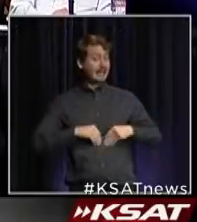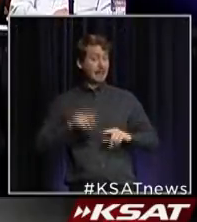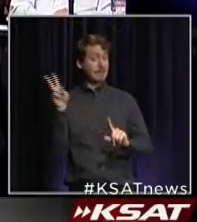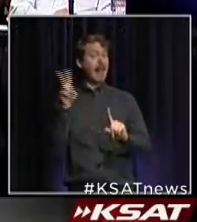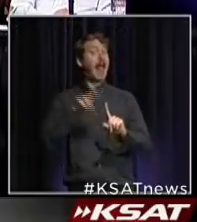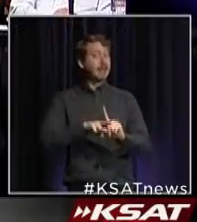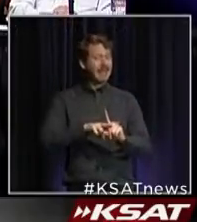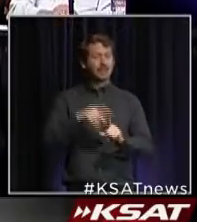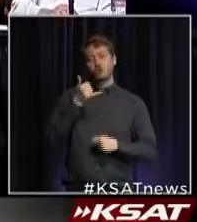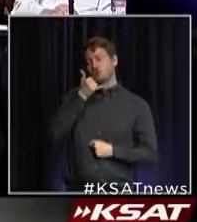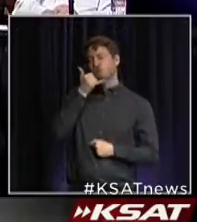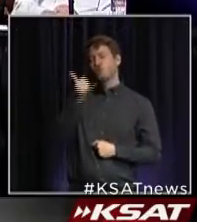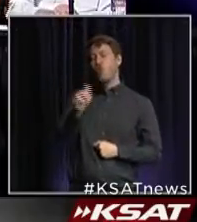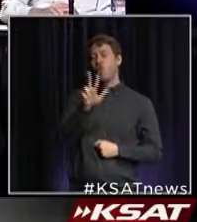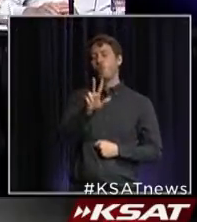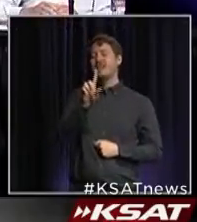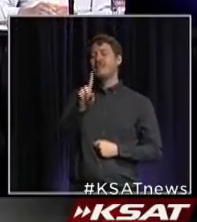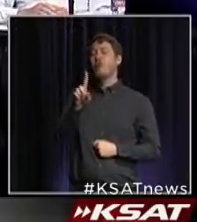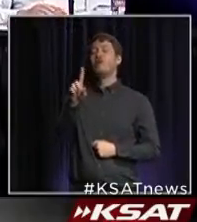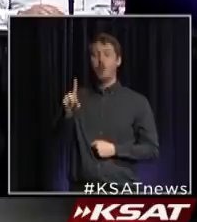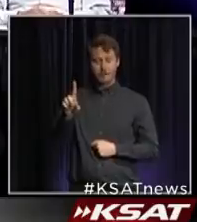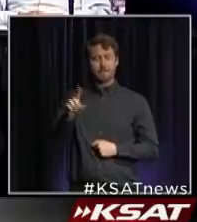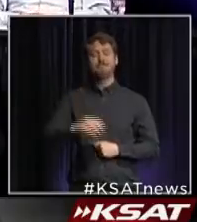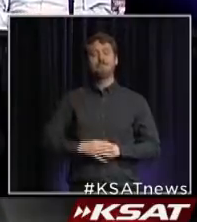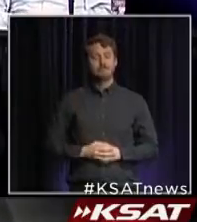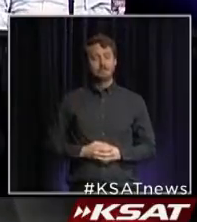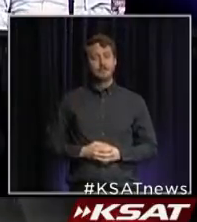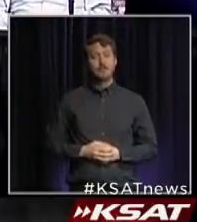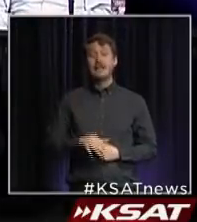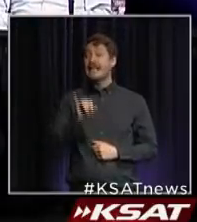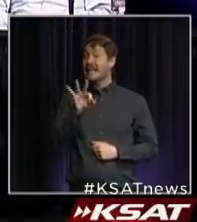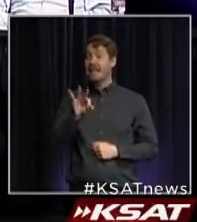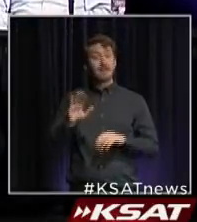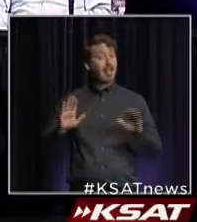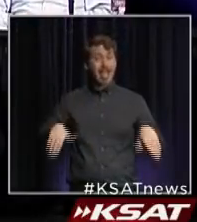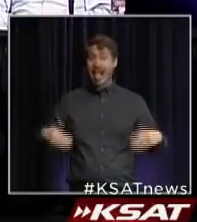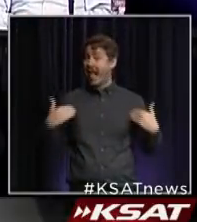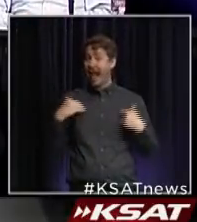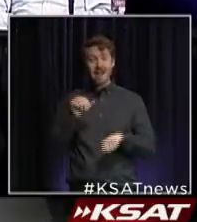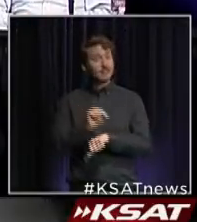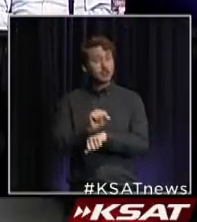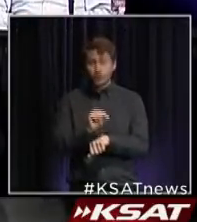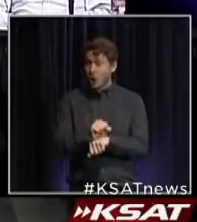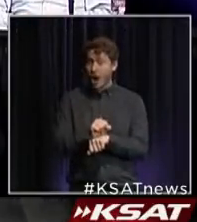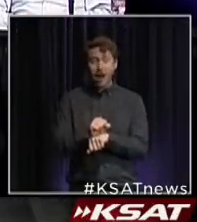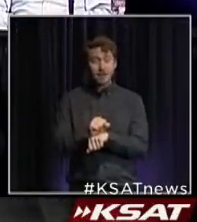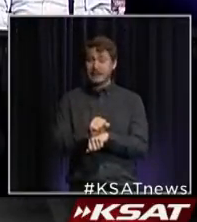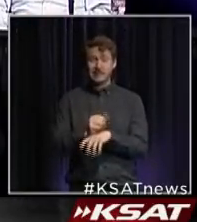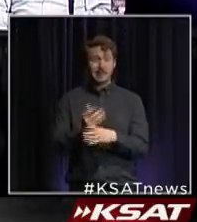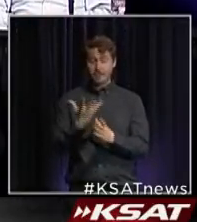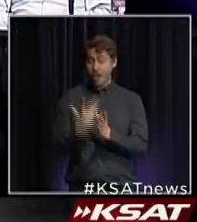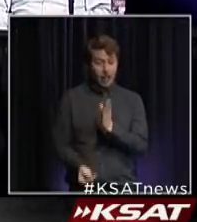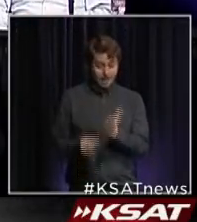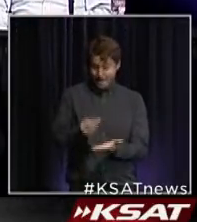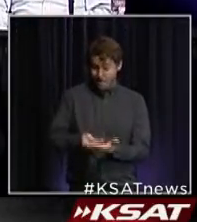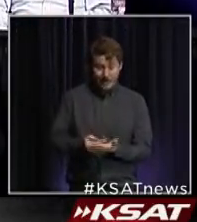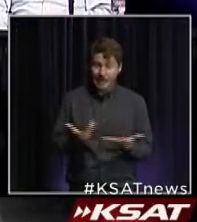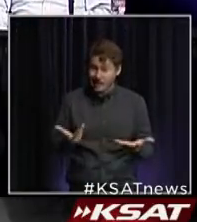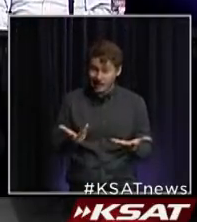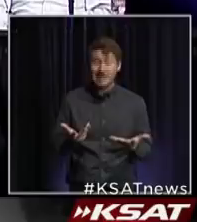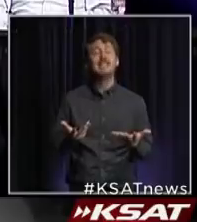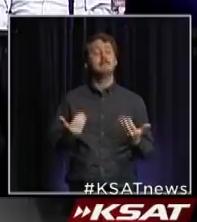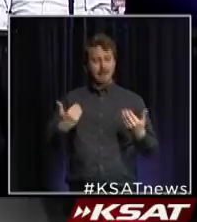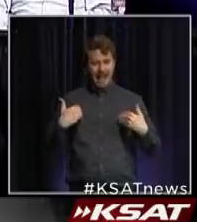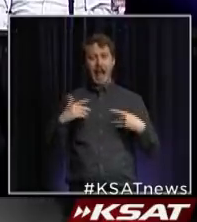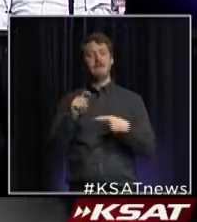more information by calling 311. Also, if you're out of work without an income and have been affected by this pandemic in that way, we do have a